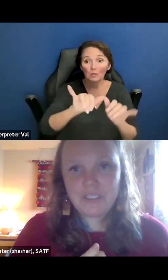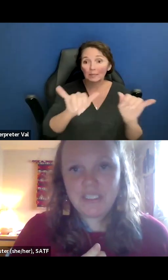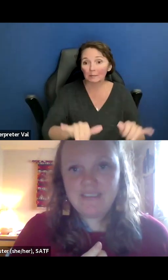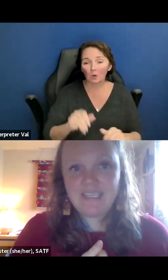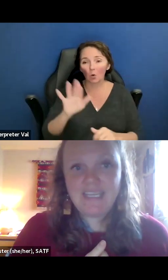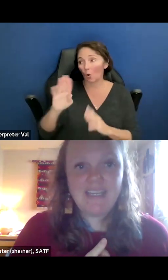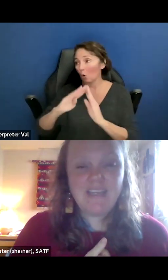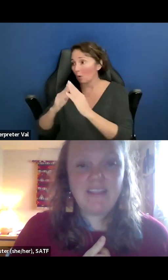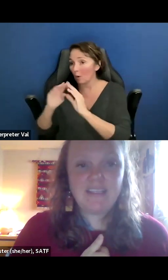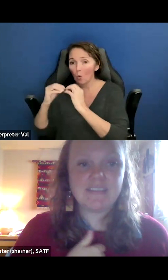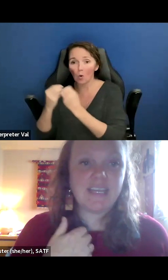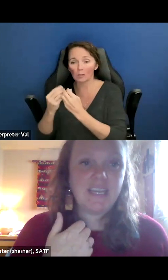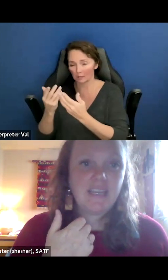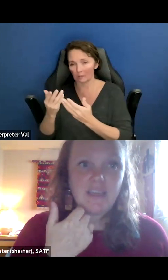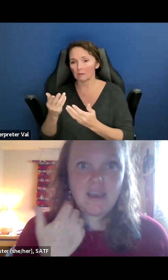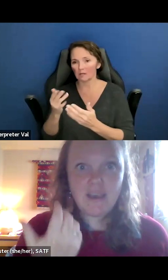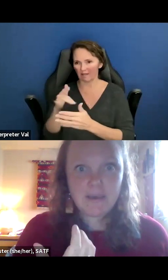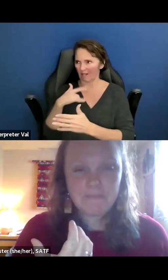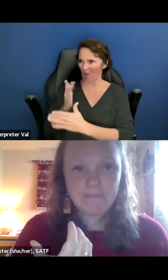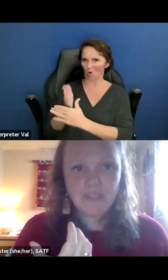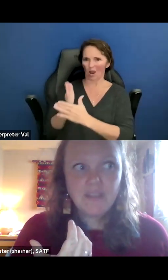confidential options in things like